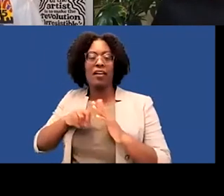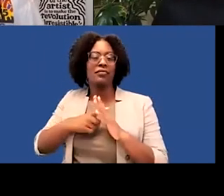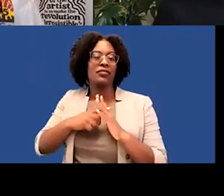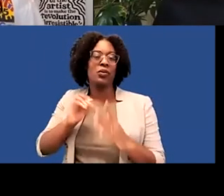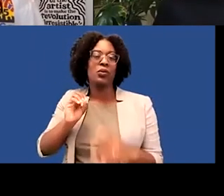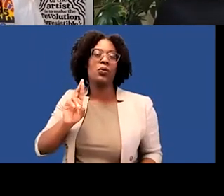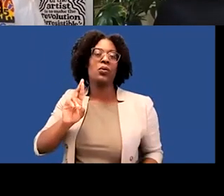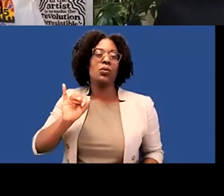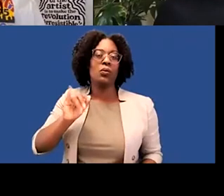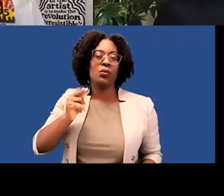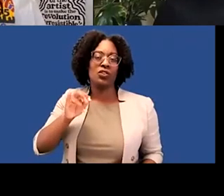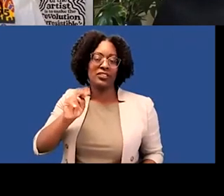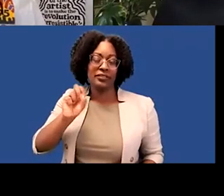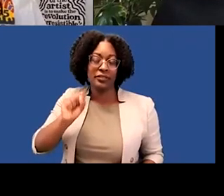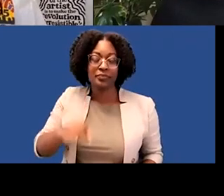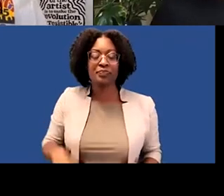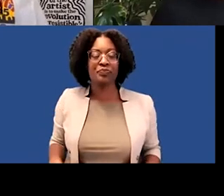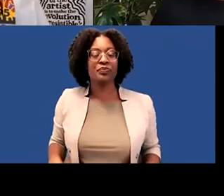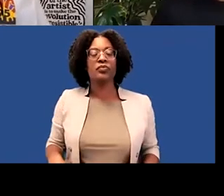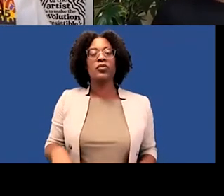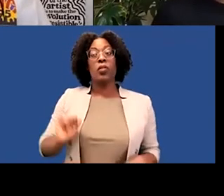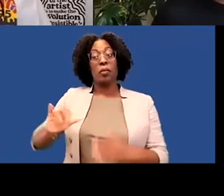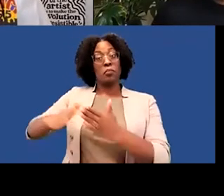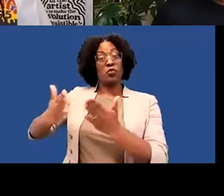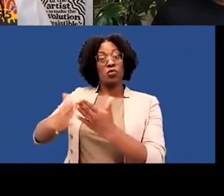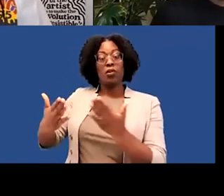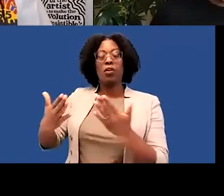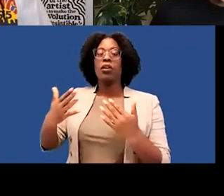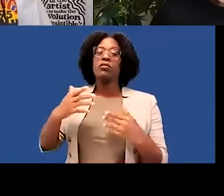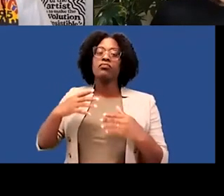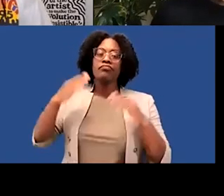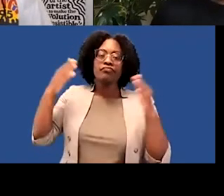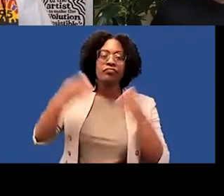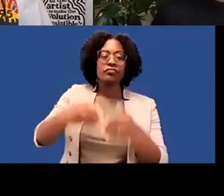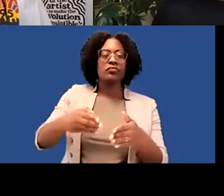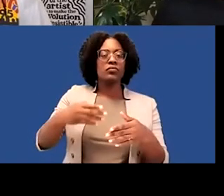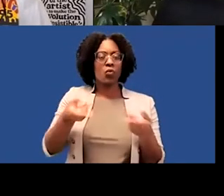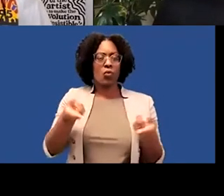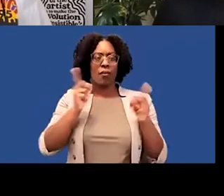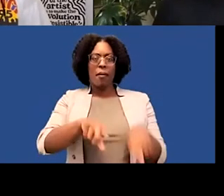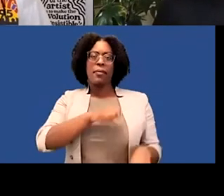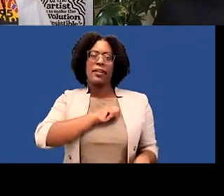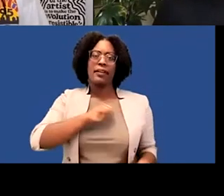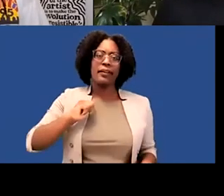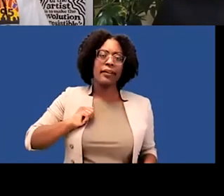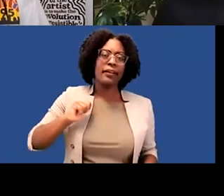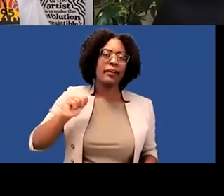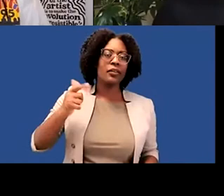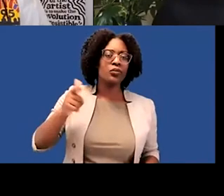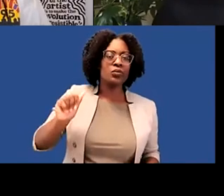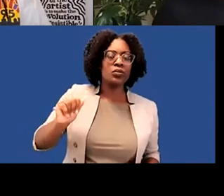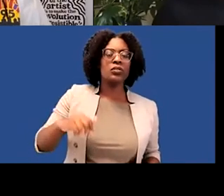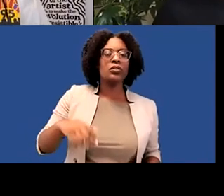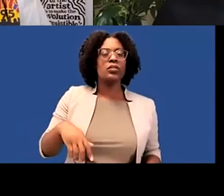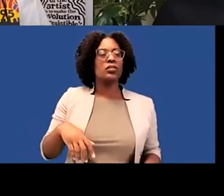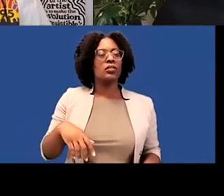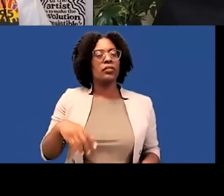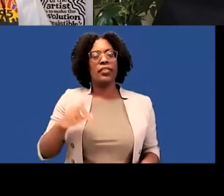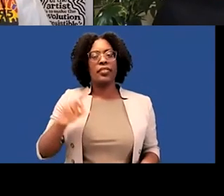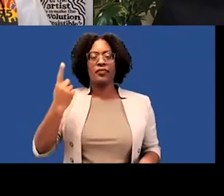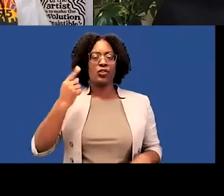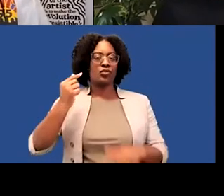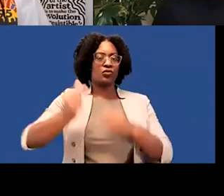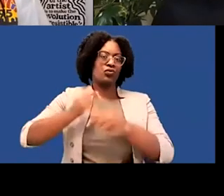in the South and what was happening on the ground in Atlanta in the first iteration of the movement for